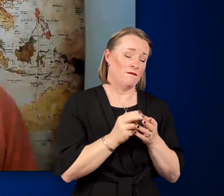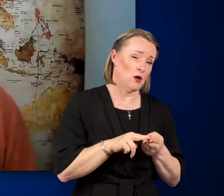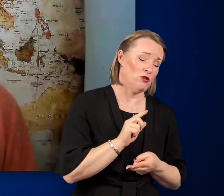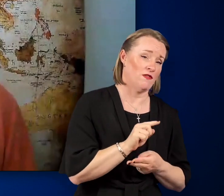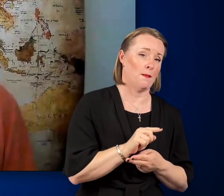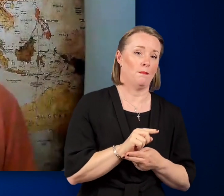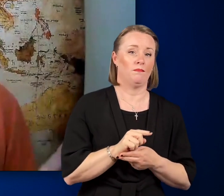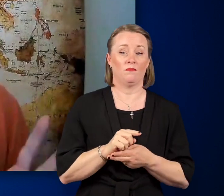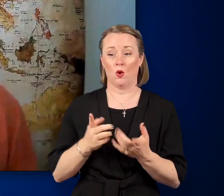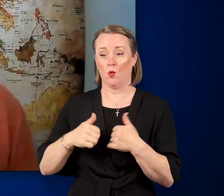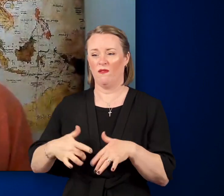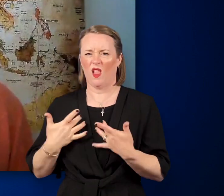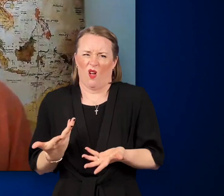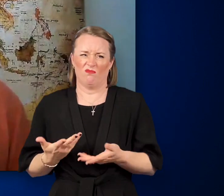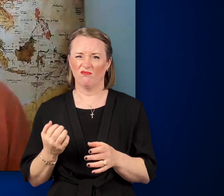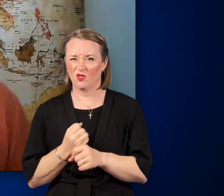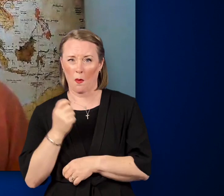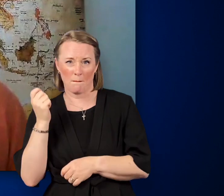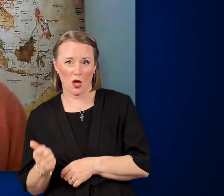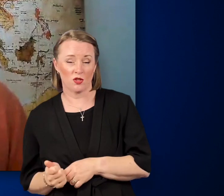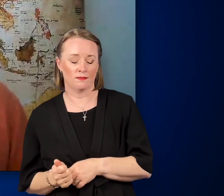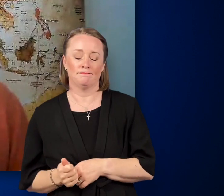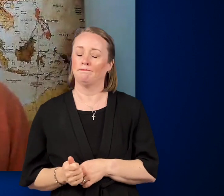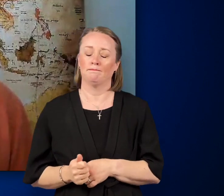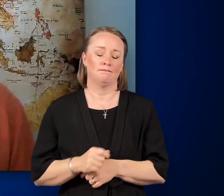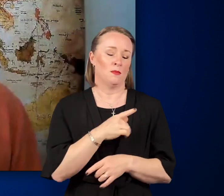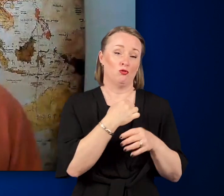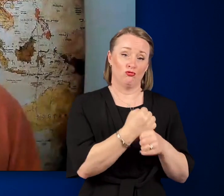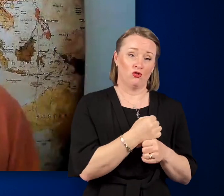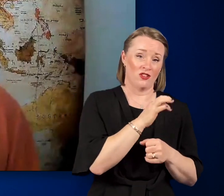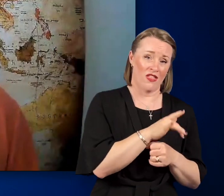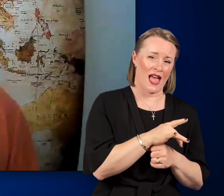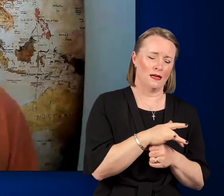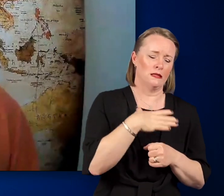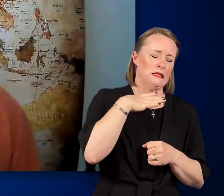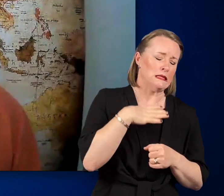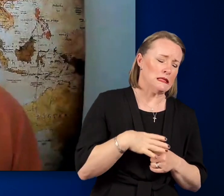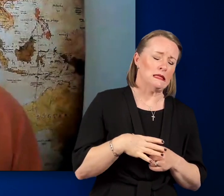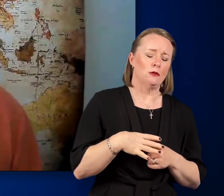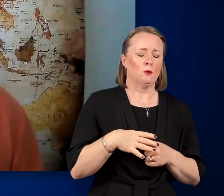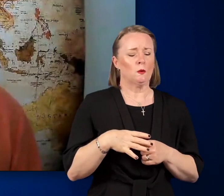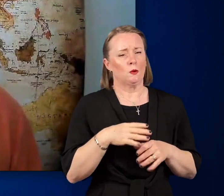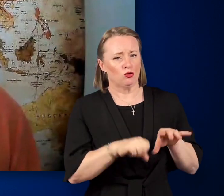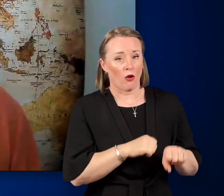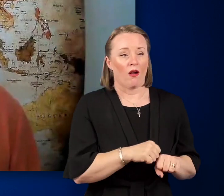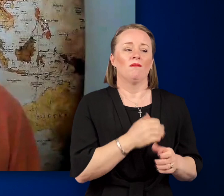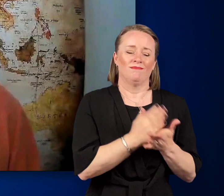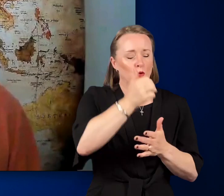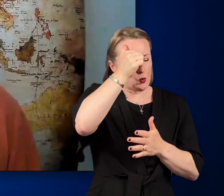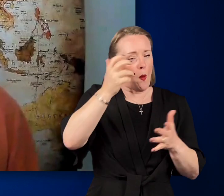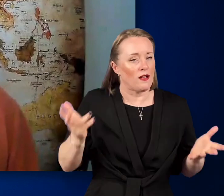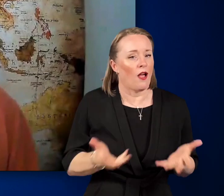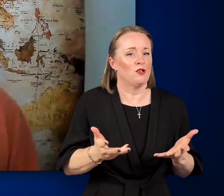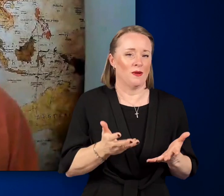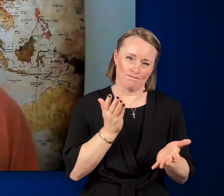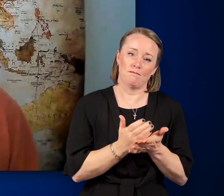may not seem an awful lot to us, but for those in need, the encouragement is a big deal. So